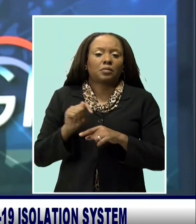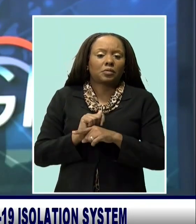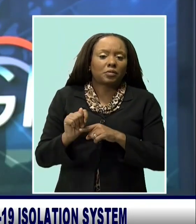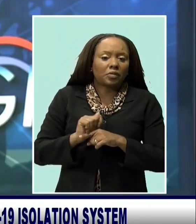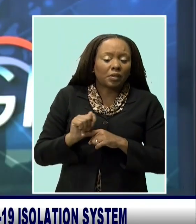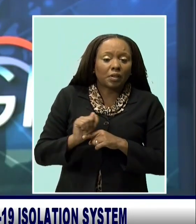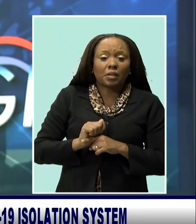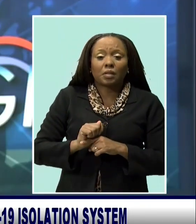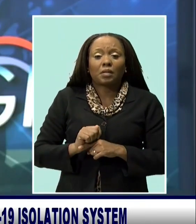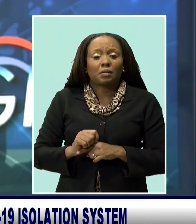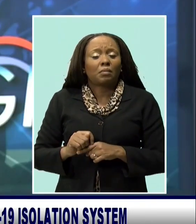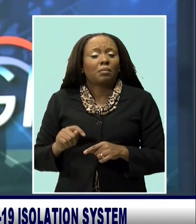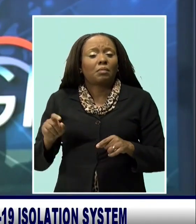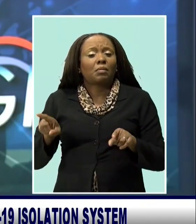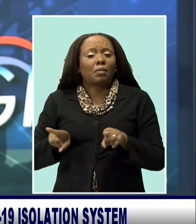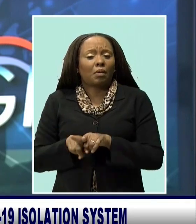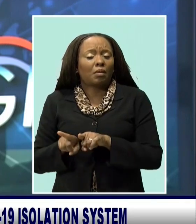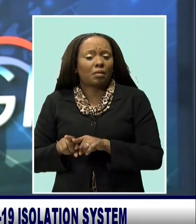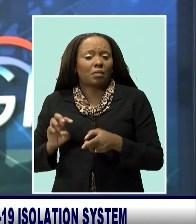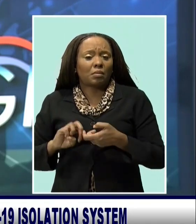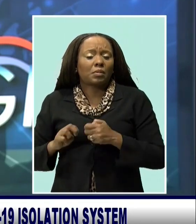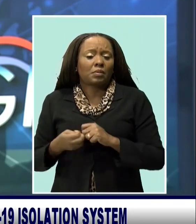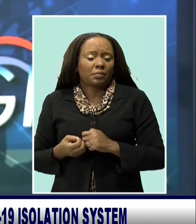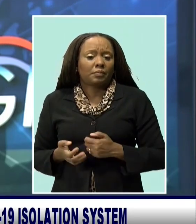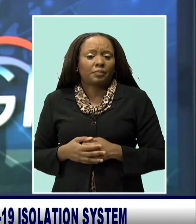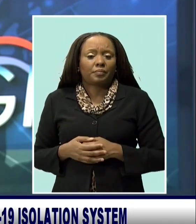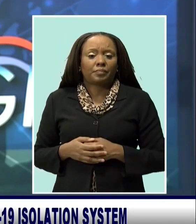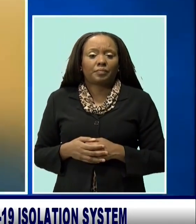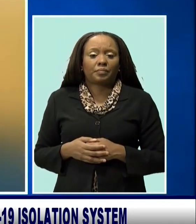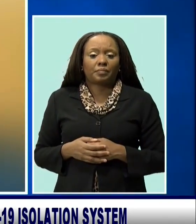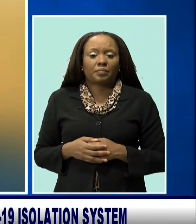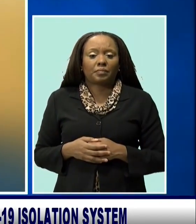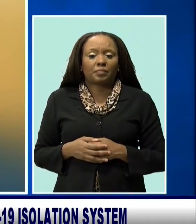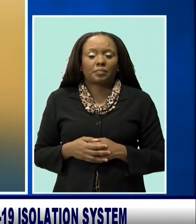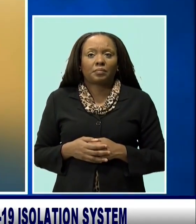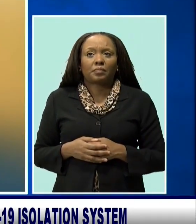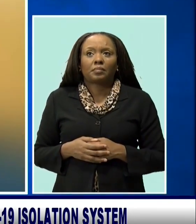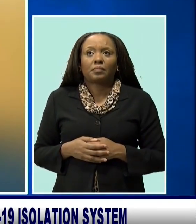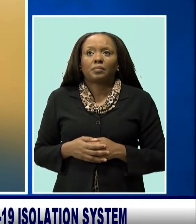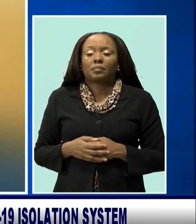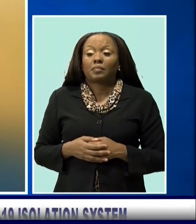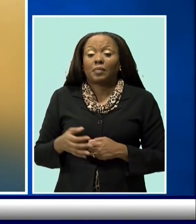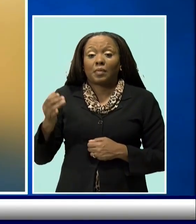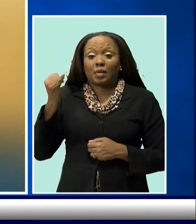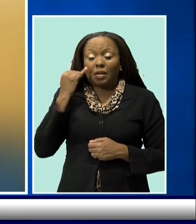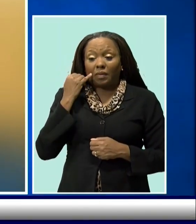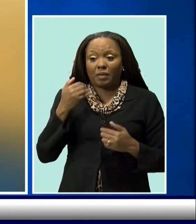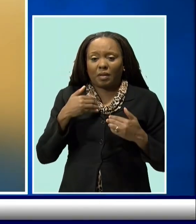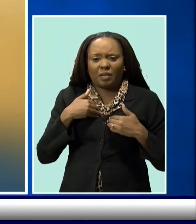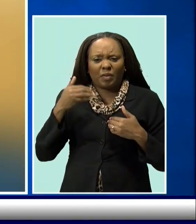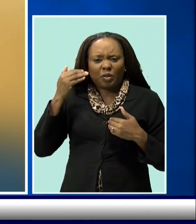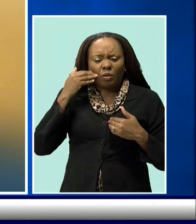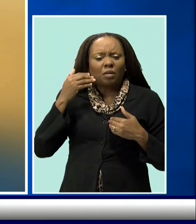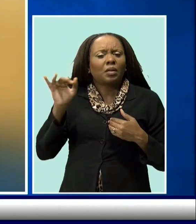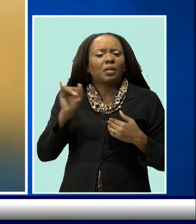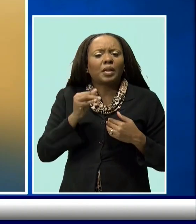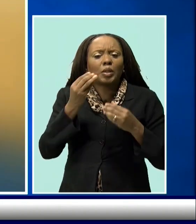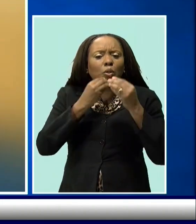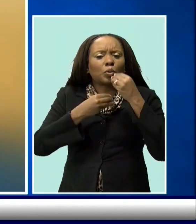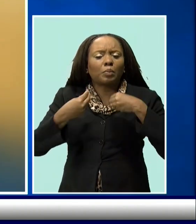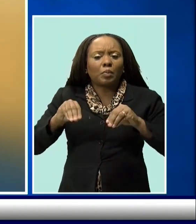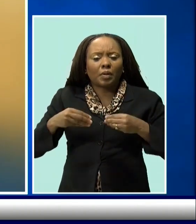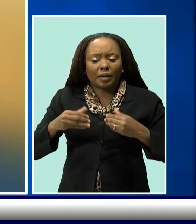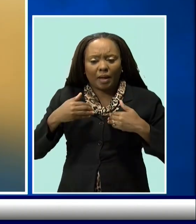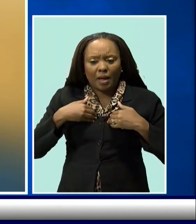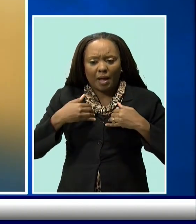training, infrastructure could also be an issue. Obviously, if there are markers on the floor, like they are in supermarkets and